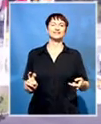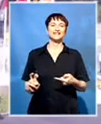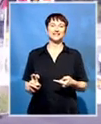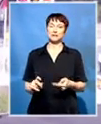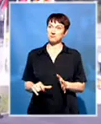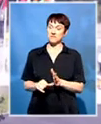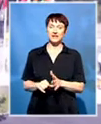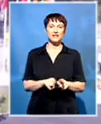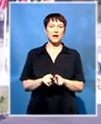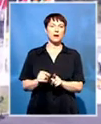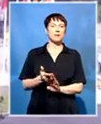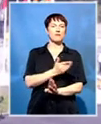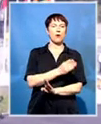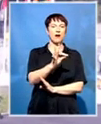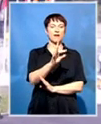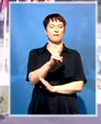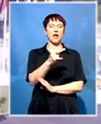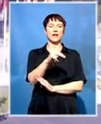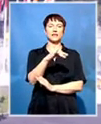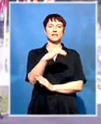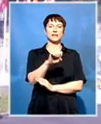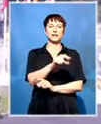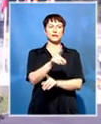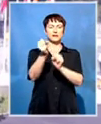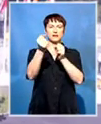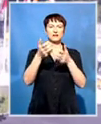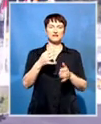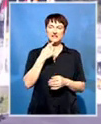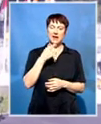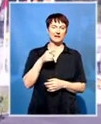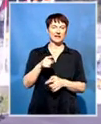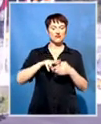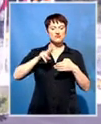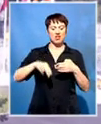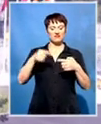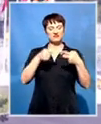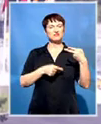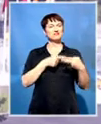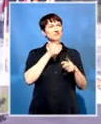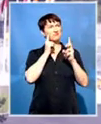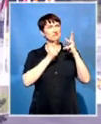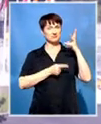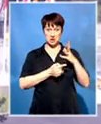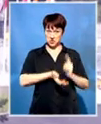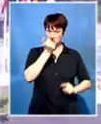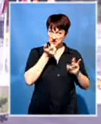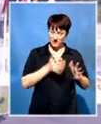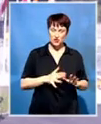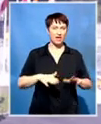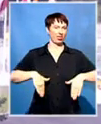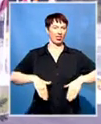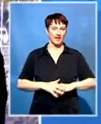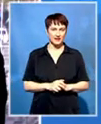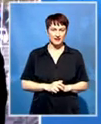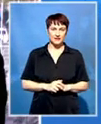earlier, about a mixed bag of results. We talk about having accomplished those very clear ideals come the year